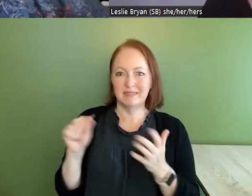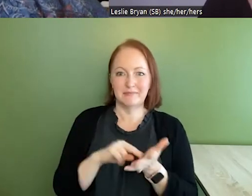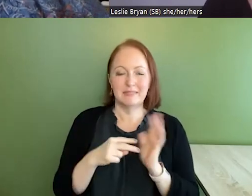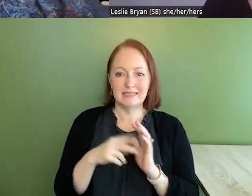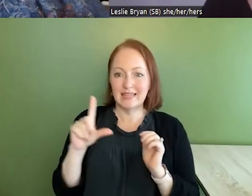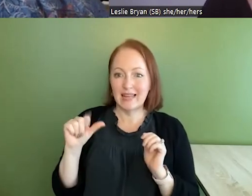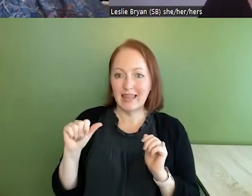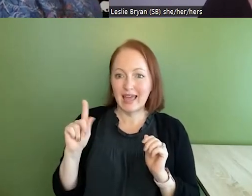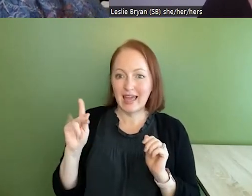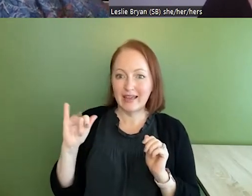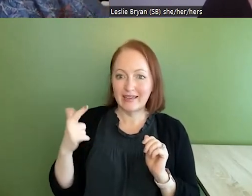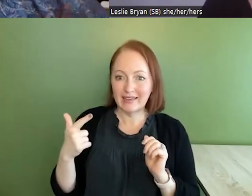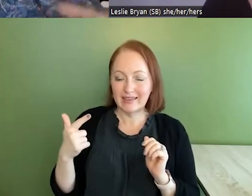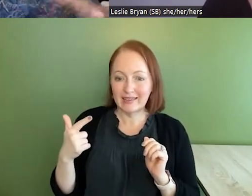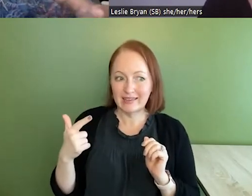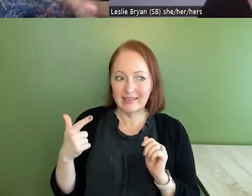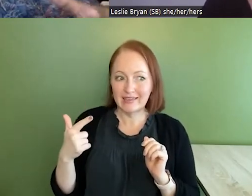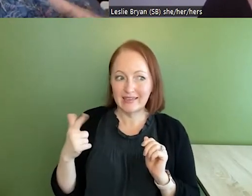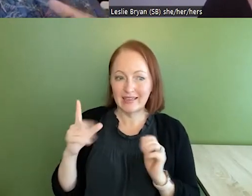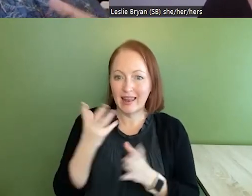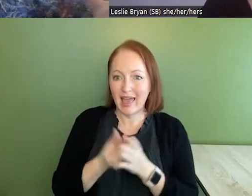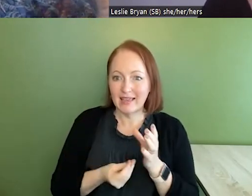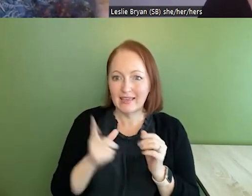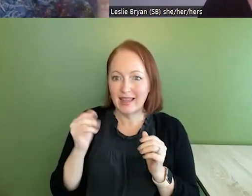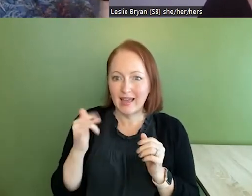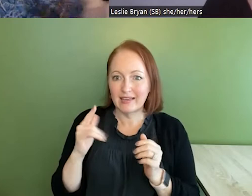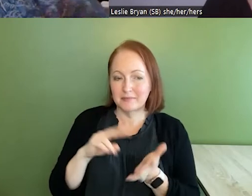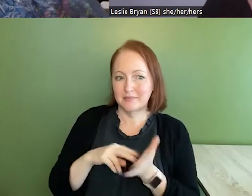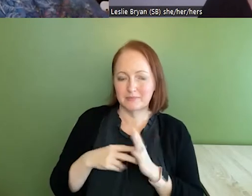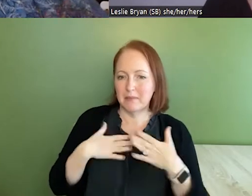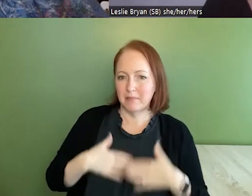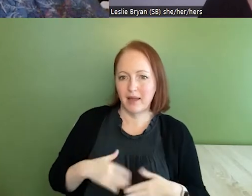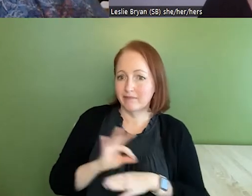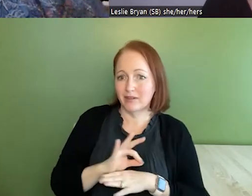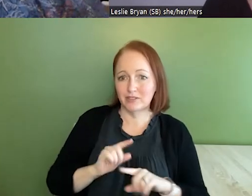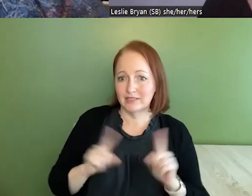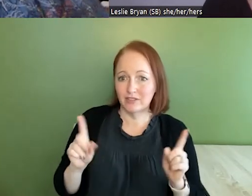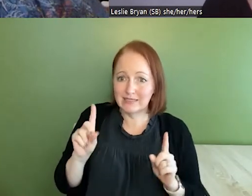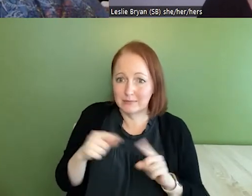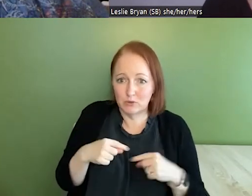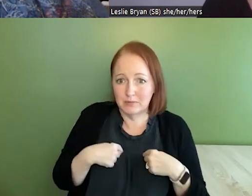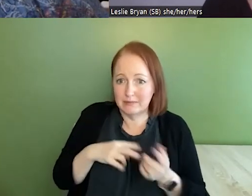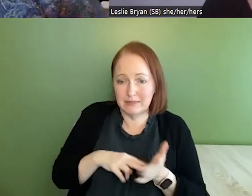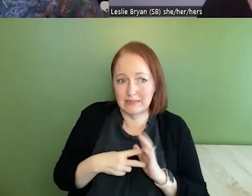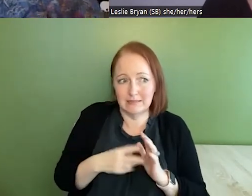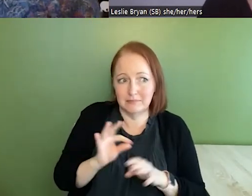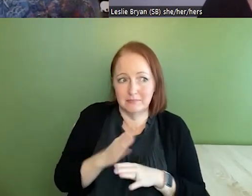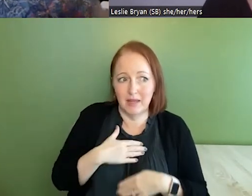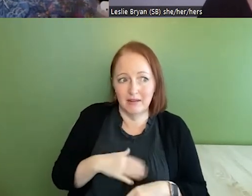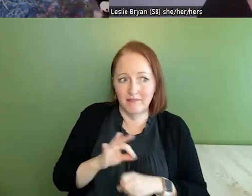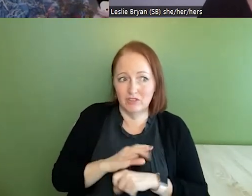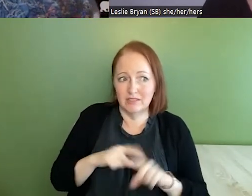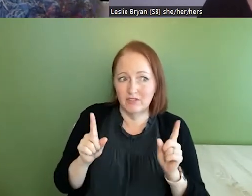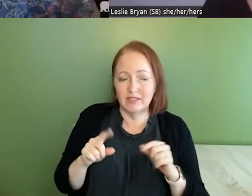lacking. For me, disability just means that my body functions differently. So when you talk from